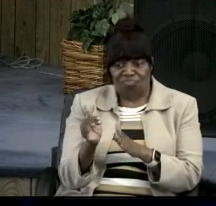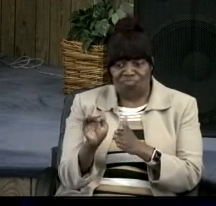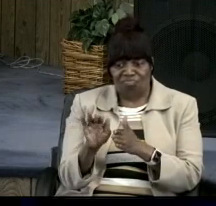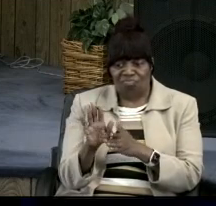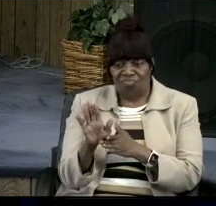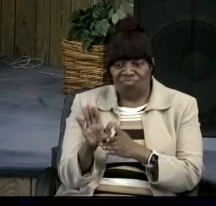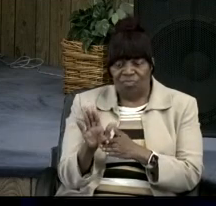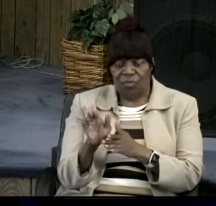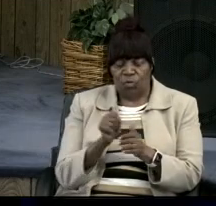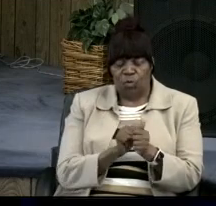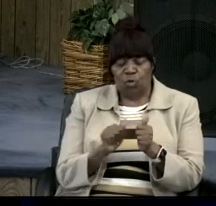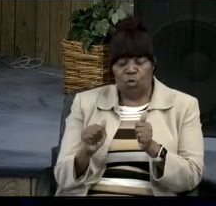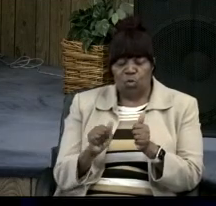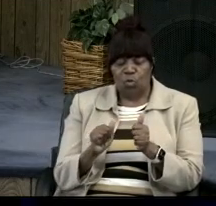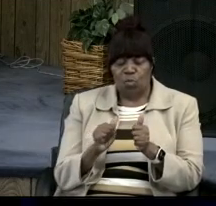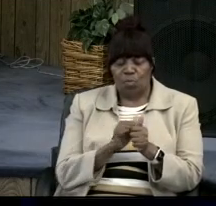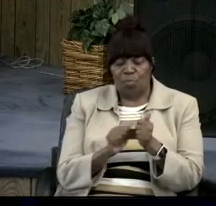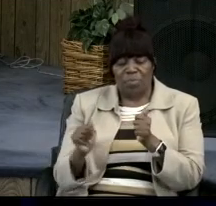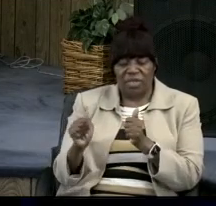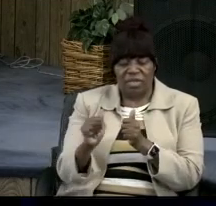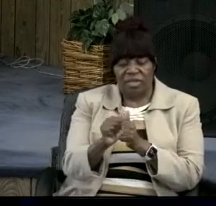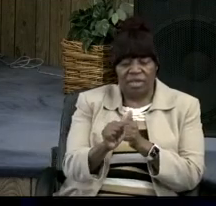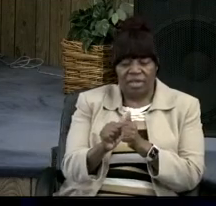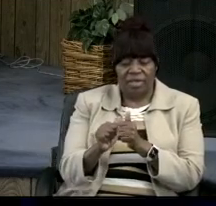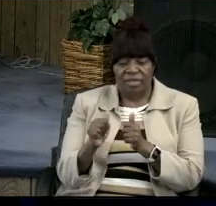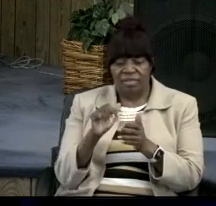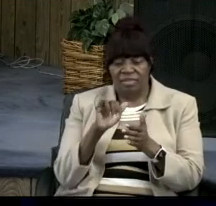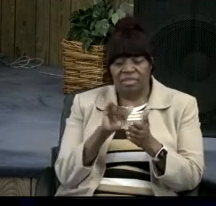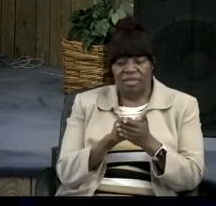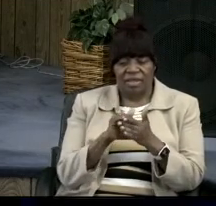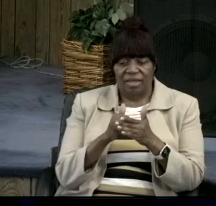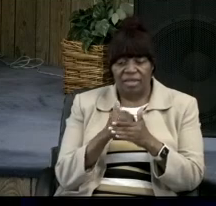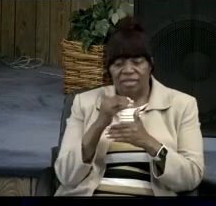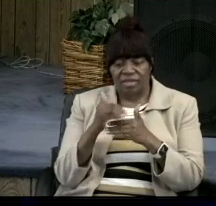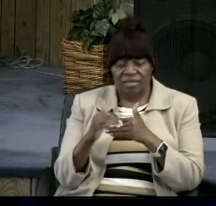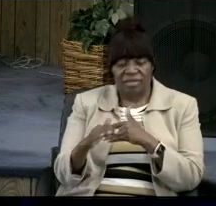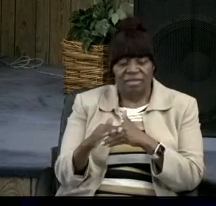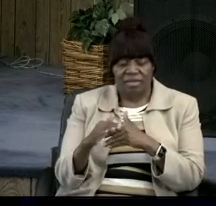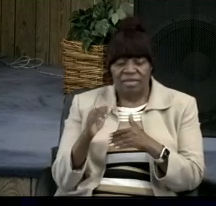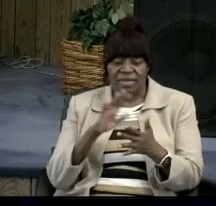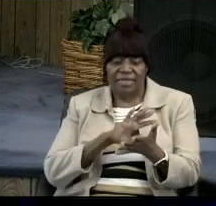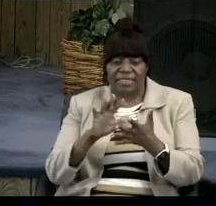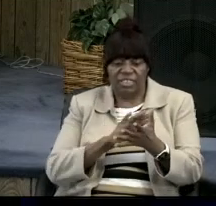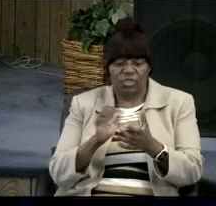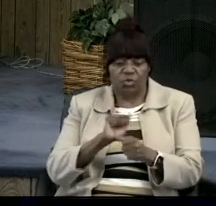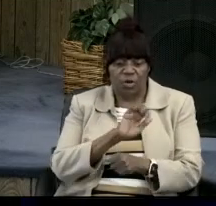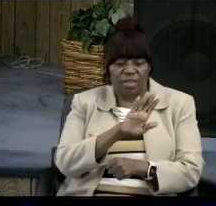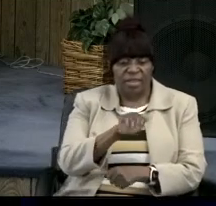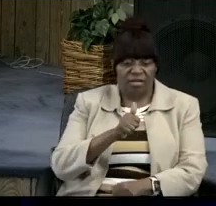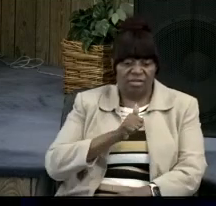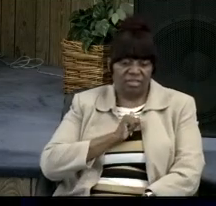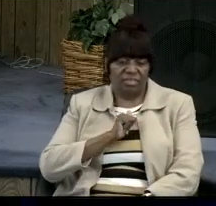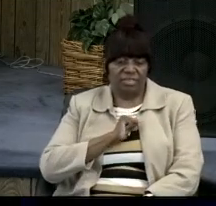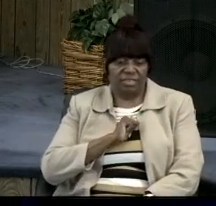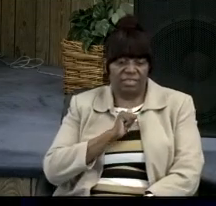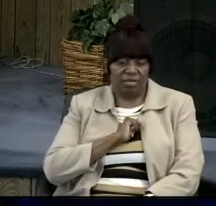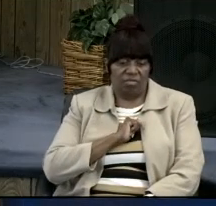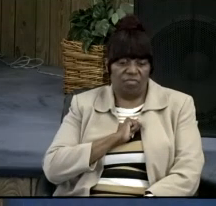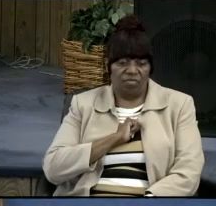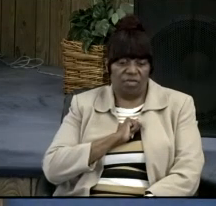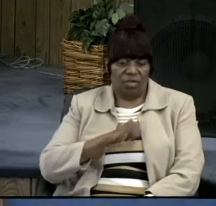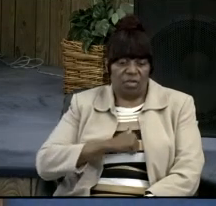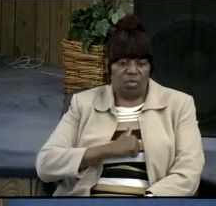When we go beyond correction and we begin to destroy their self-esteem, now they need another